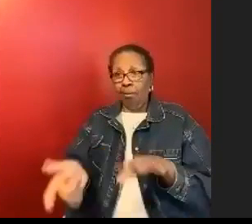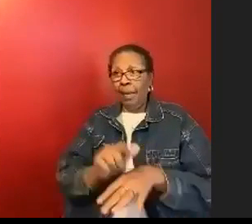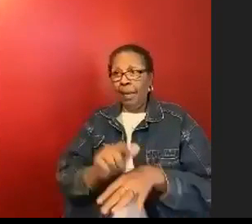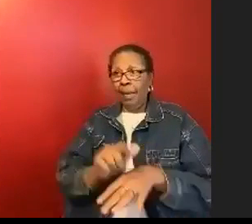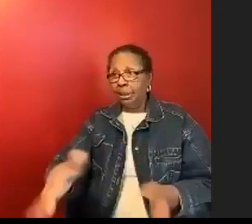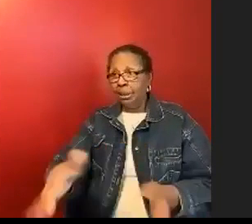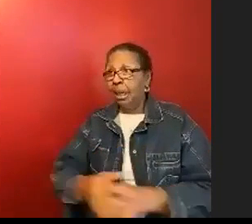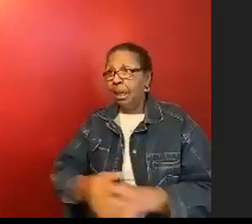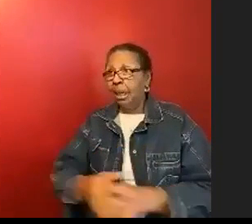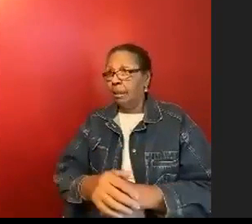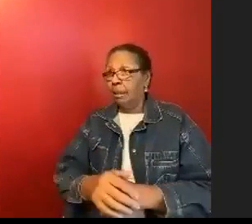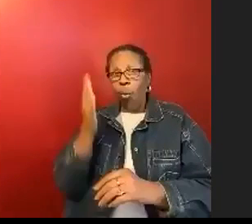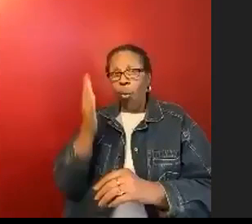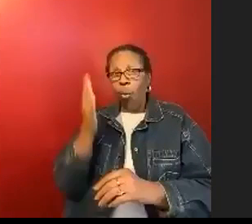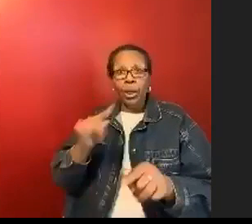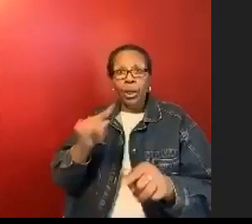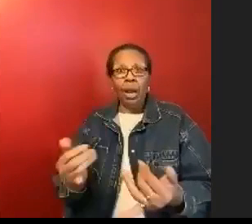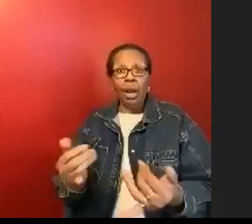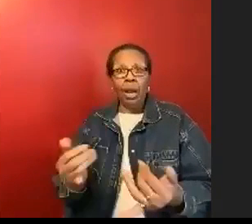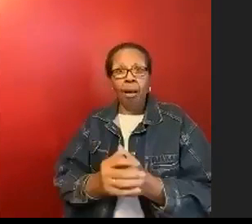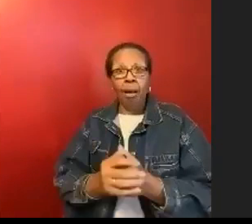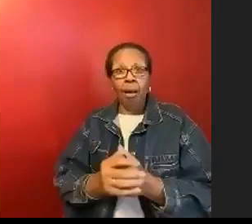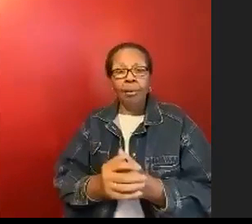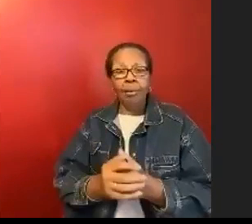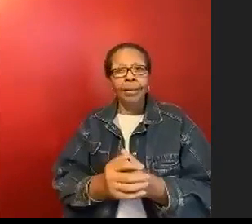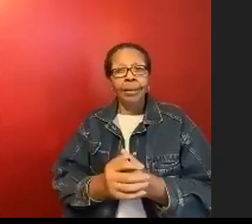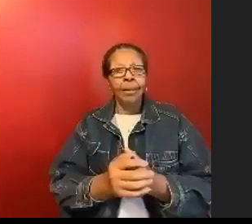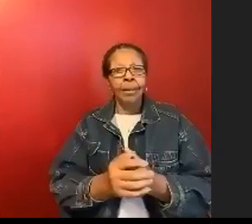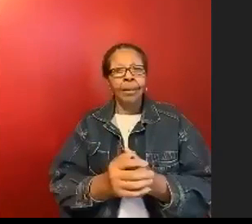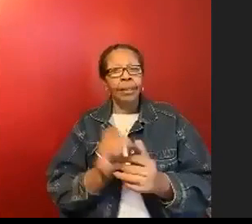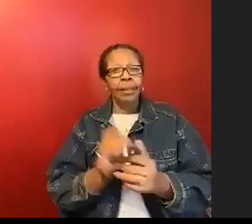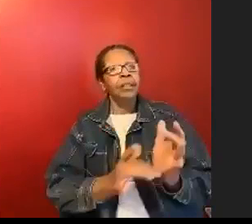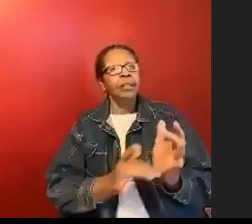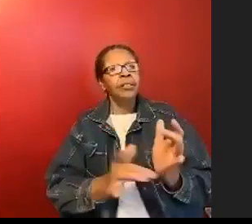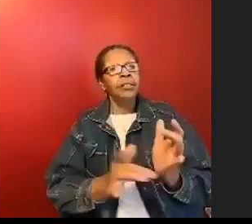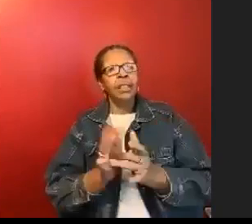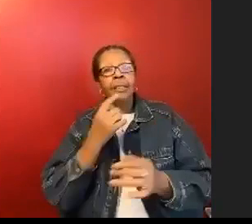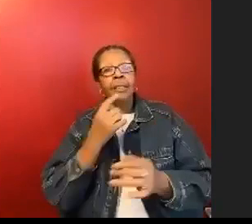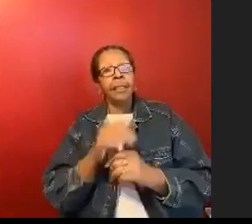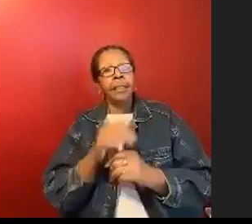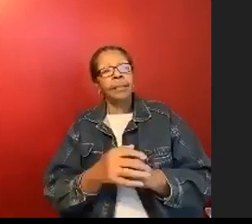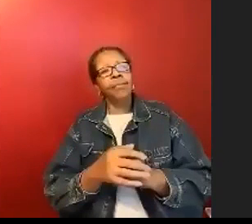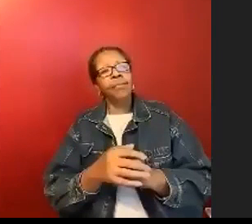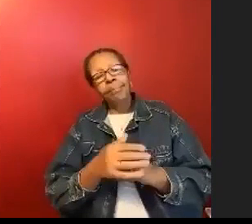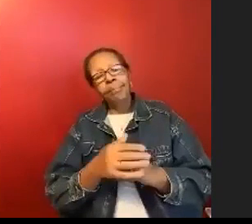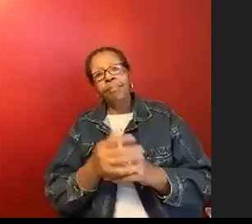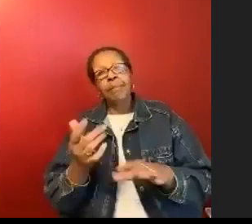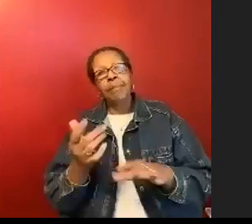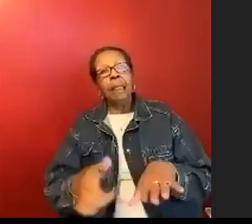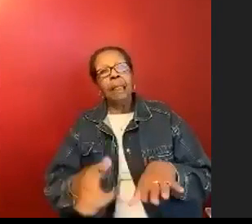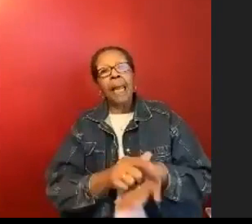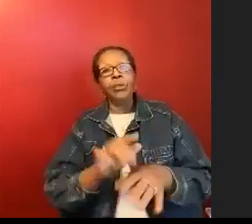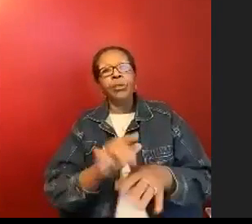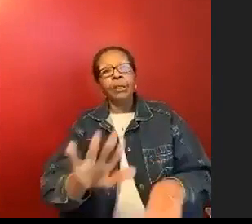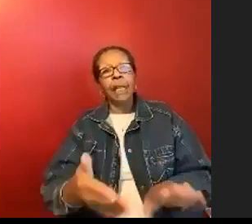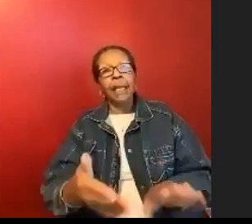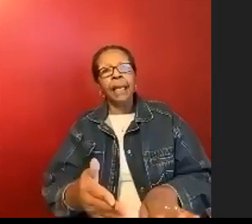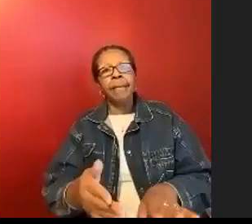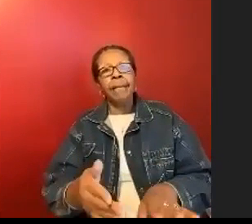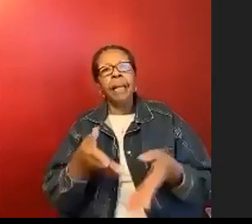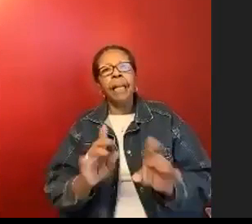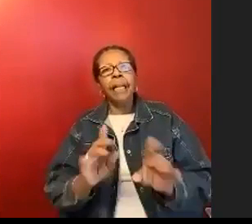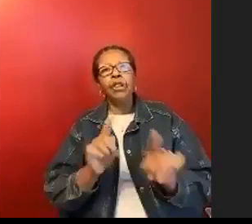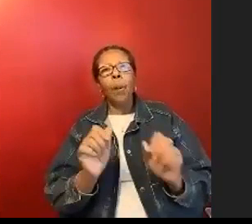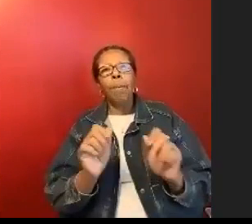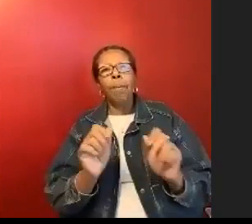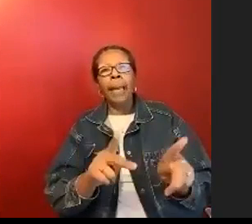looks like it's dead. Jesus is like, Lazarus is dead. Let's go back to Bethany. Thomas was